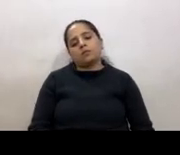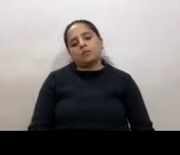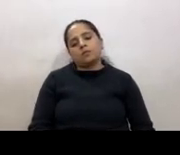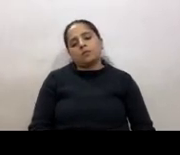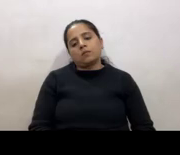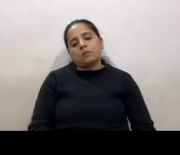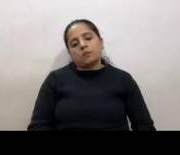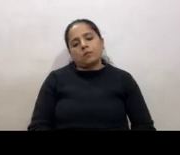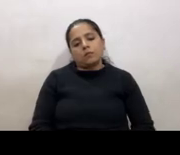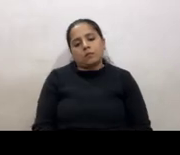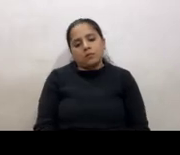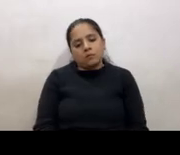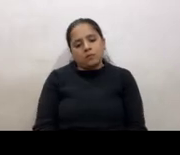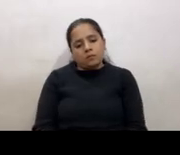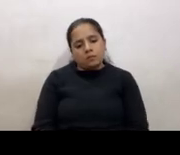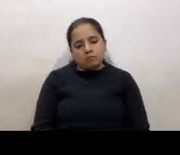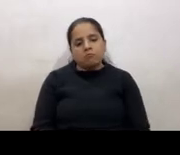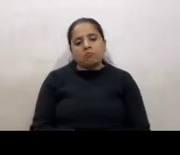student blends English, really good expression, yeah.